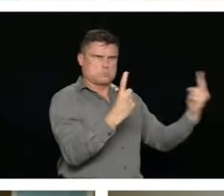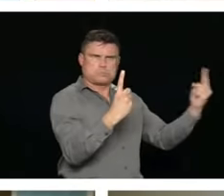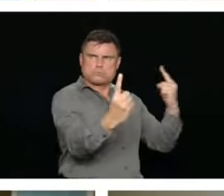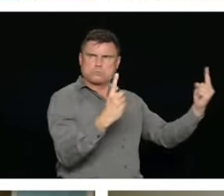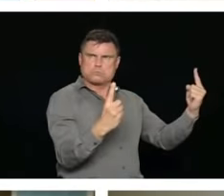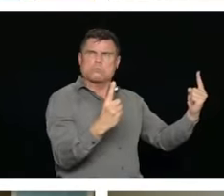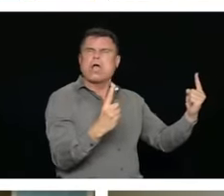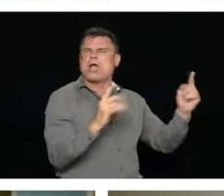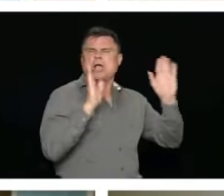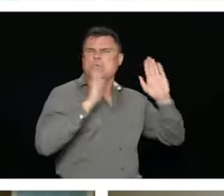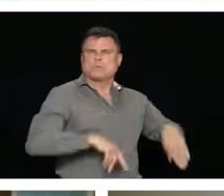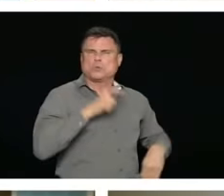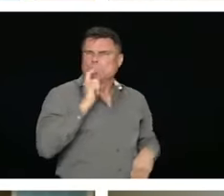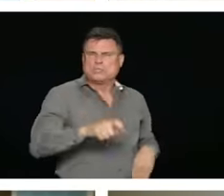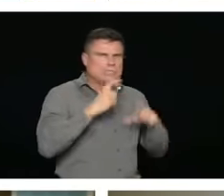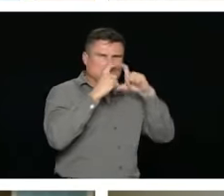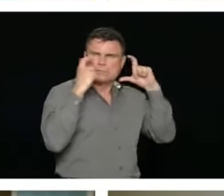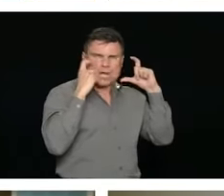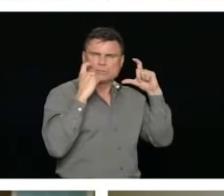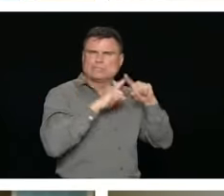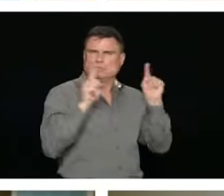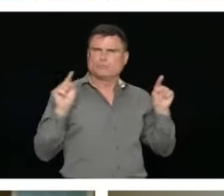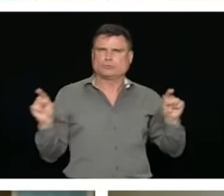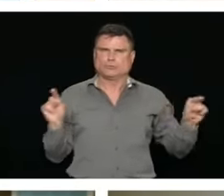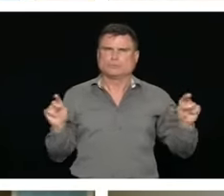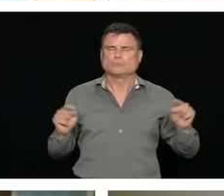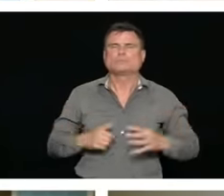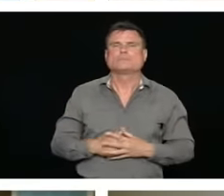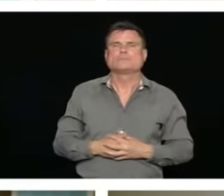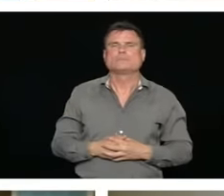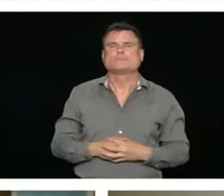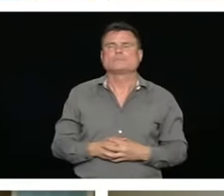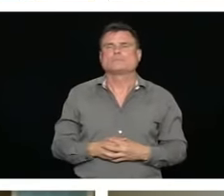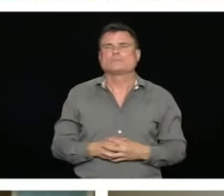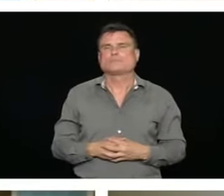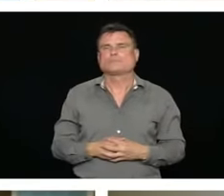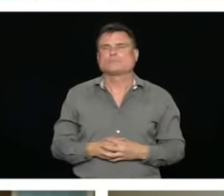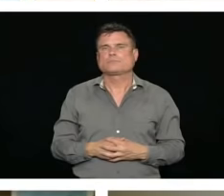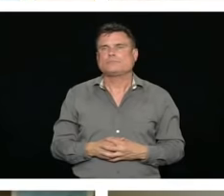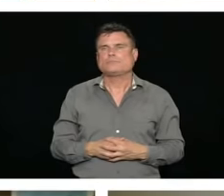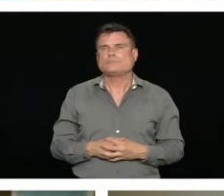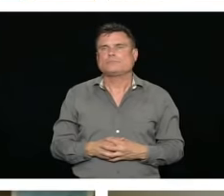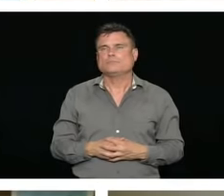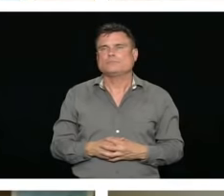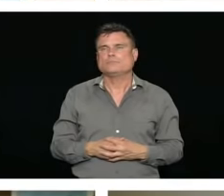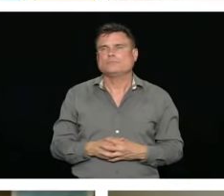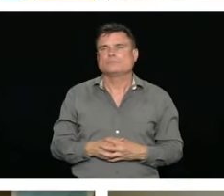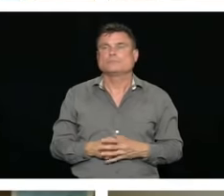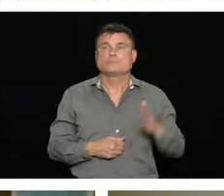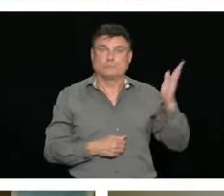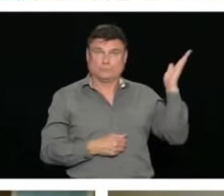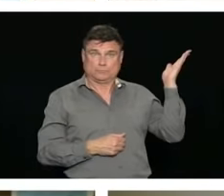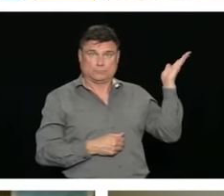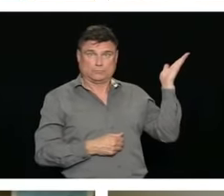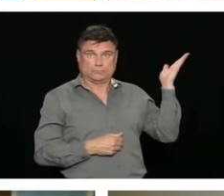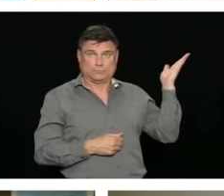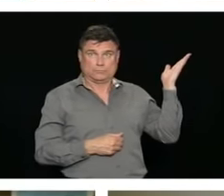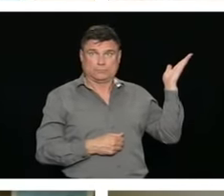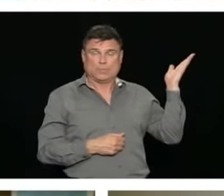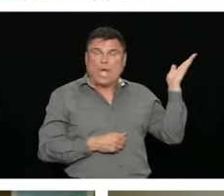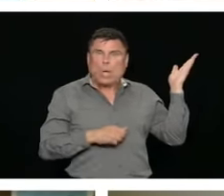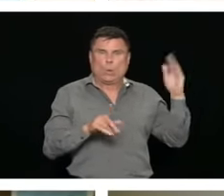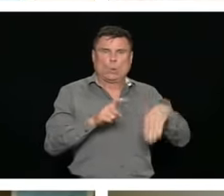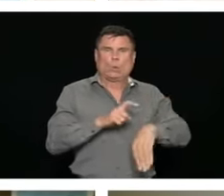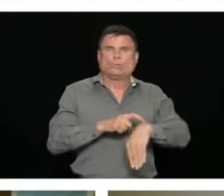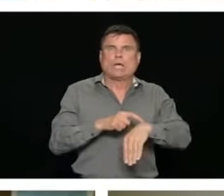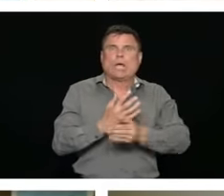longer. And so I apologize to all of you. Hope you don't have dinner dates planned. So, but we're going to maybe